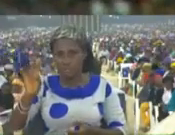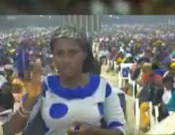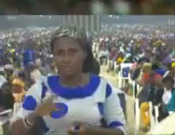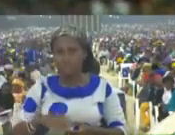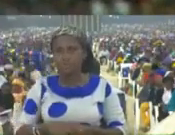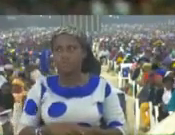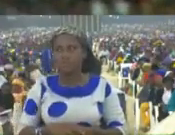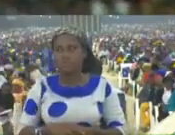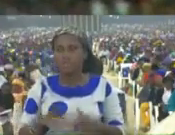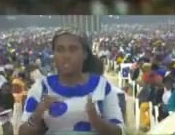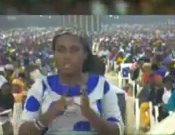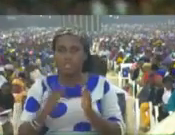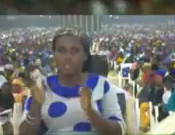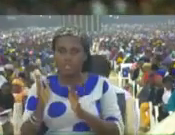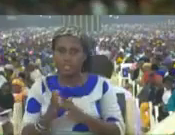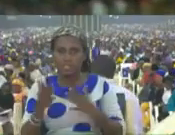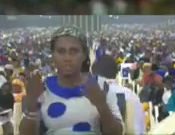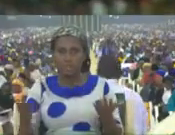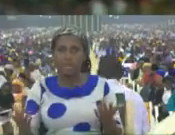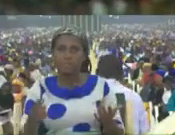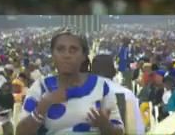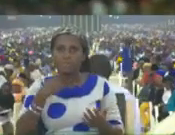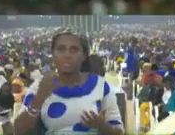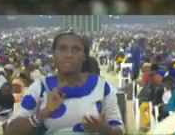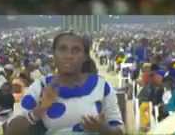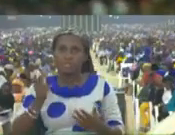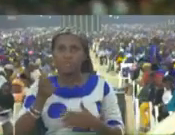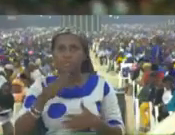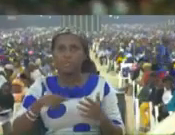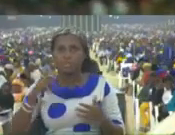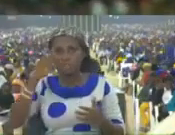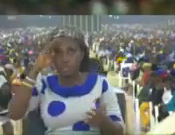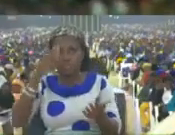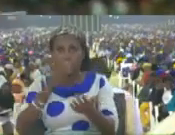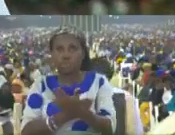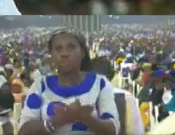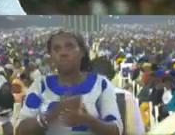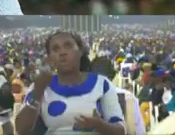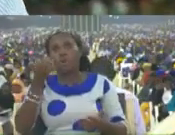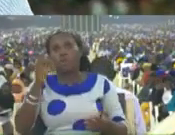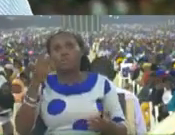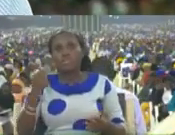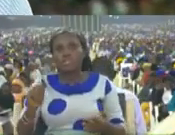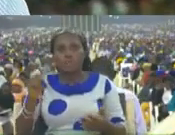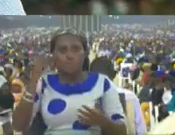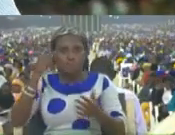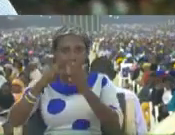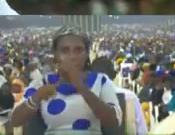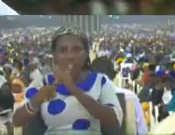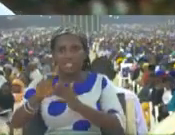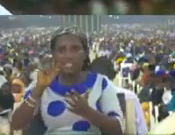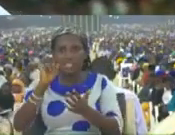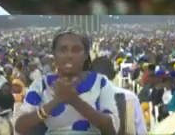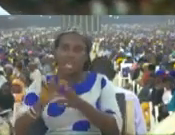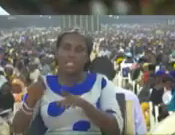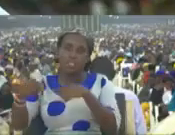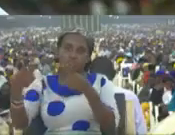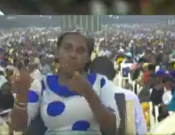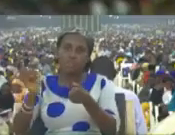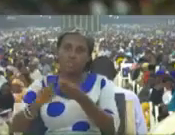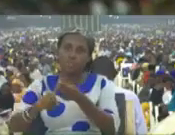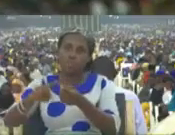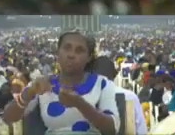the Bible tells us about the sons of the prophets who went to cut down trees by